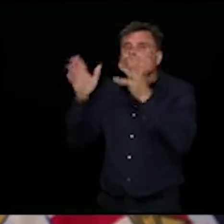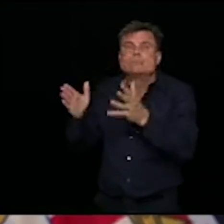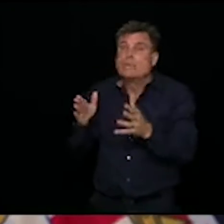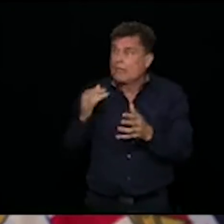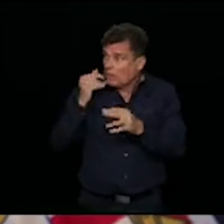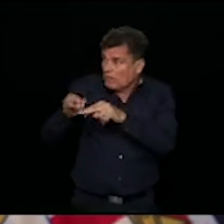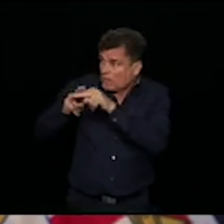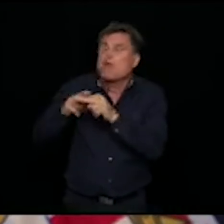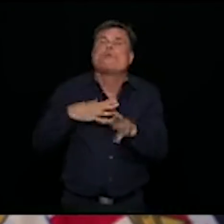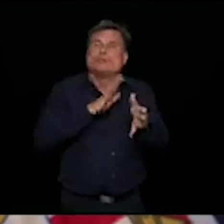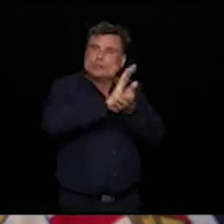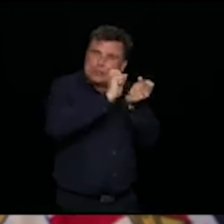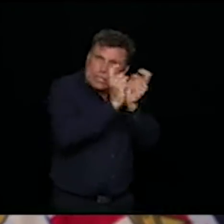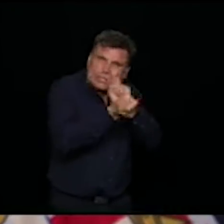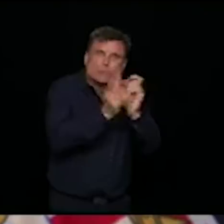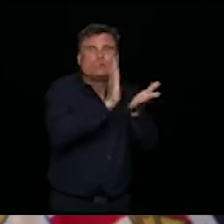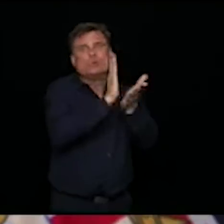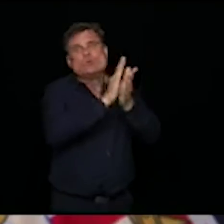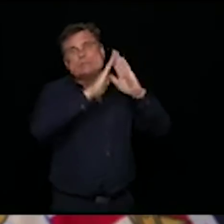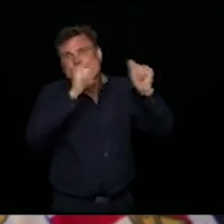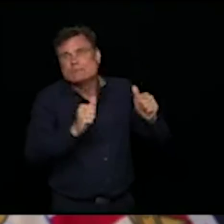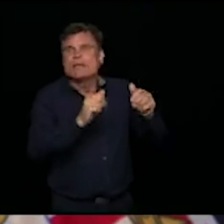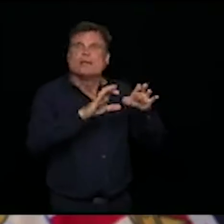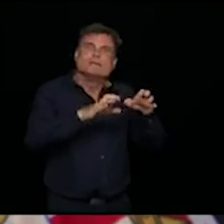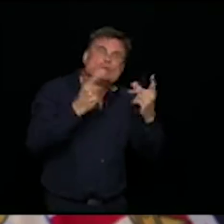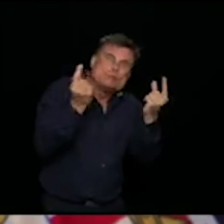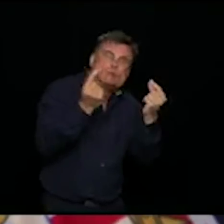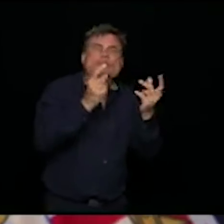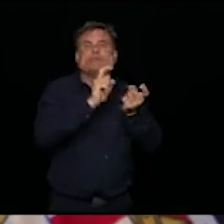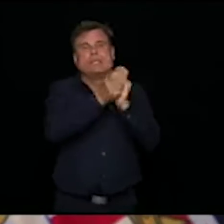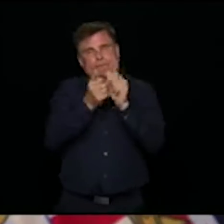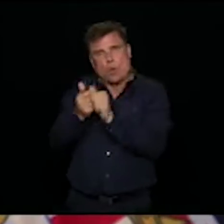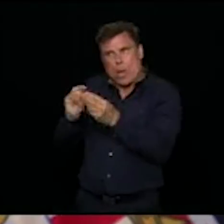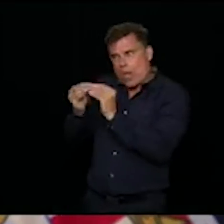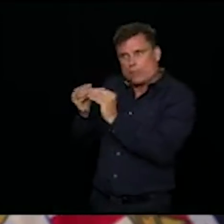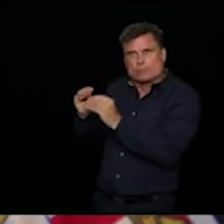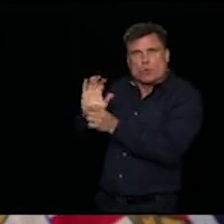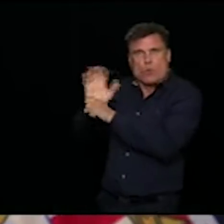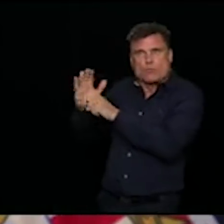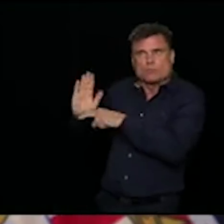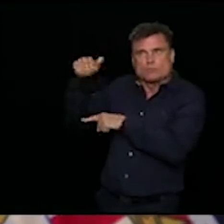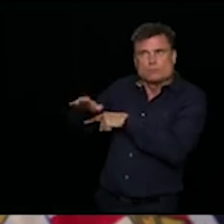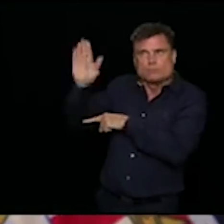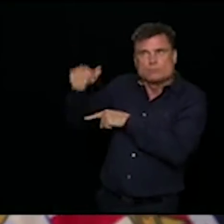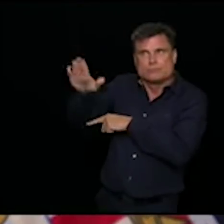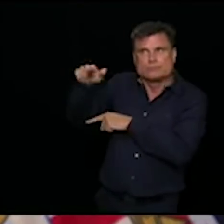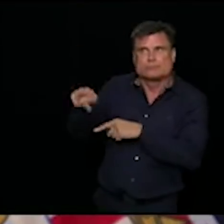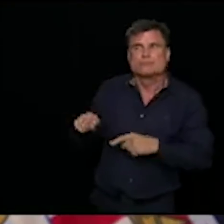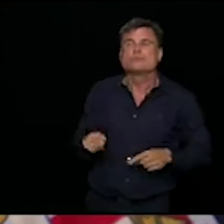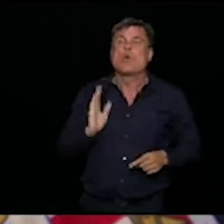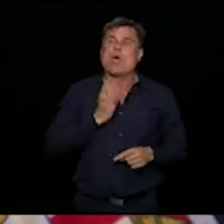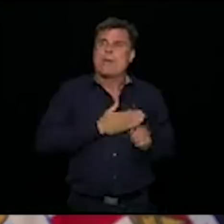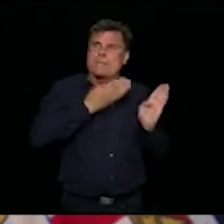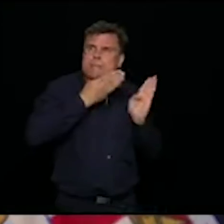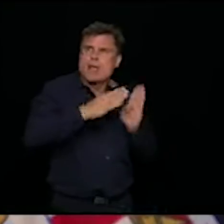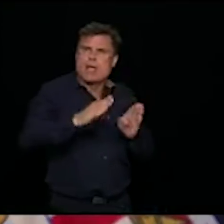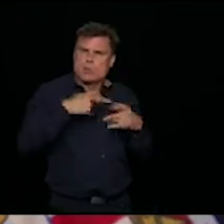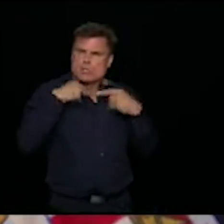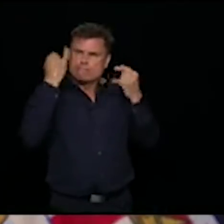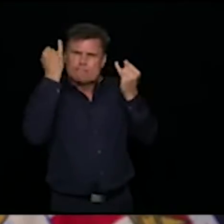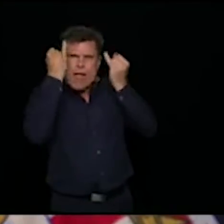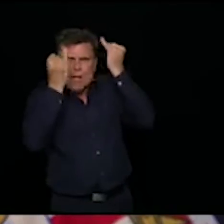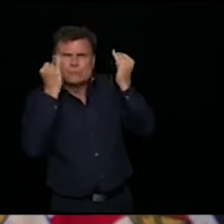well. There has been a lot of thought and consideration to reopening schools this fall, but as we have done since the start